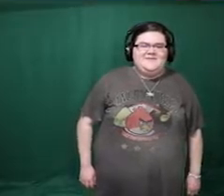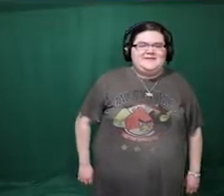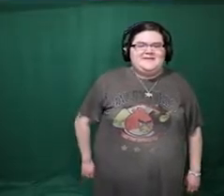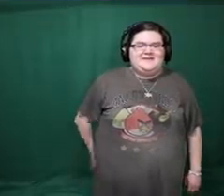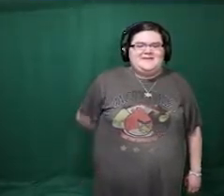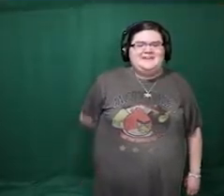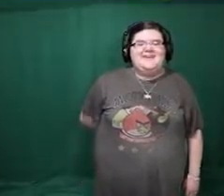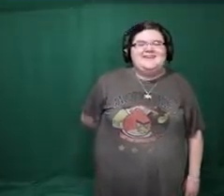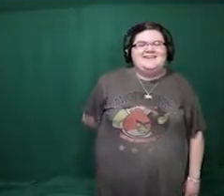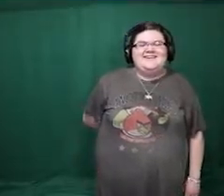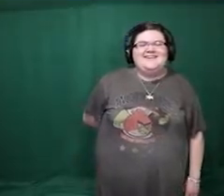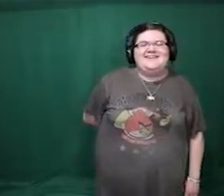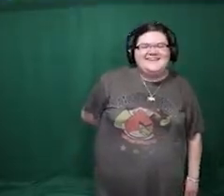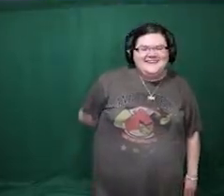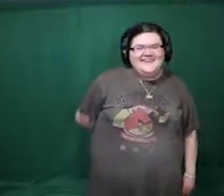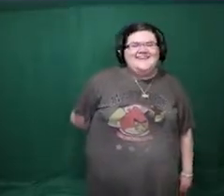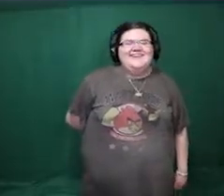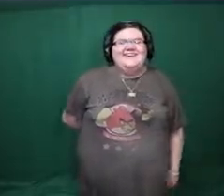game, by the way.